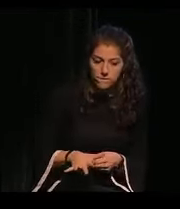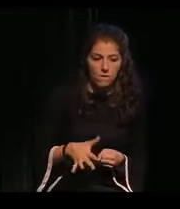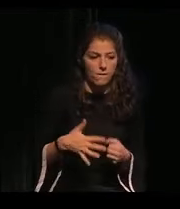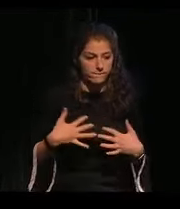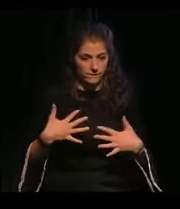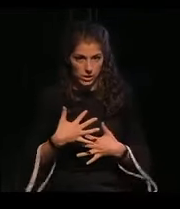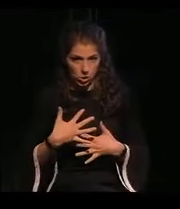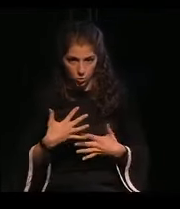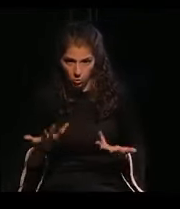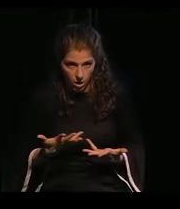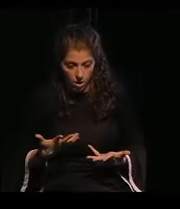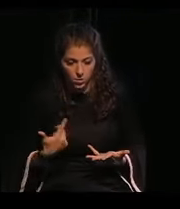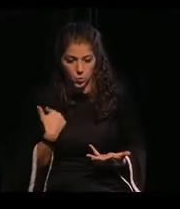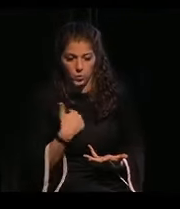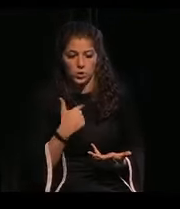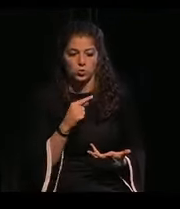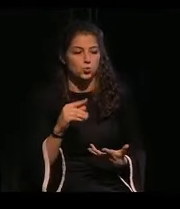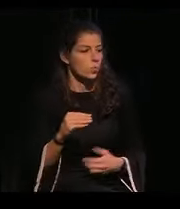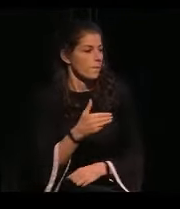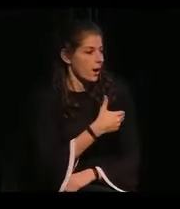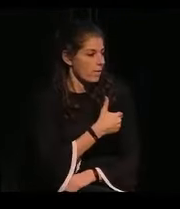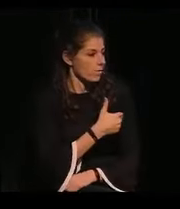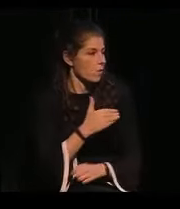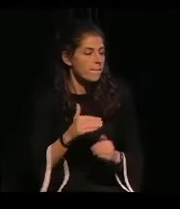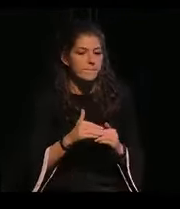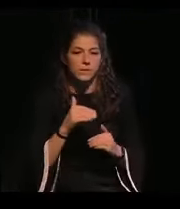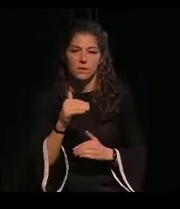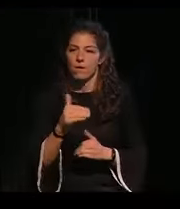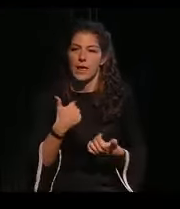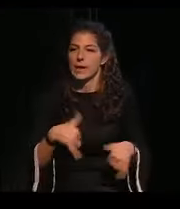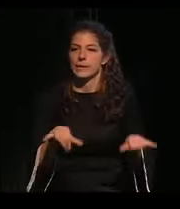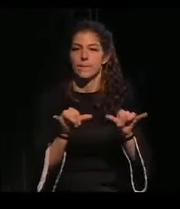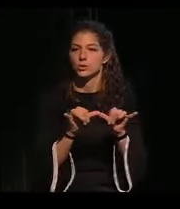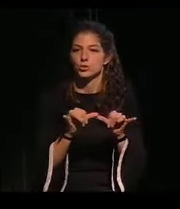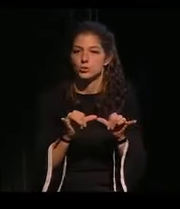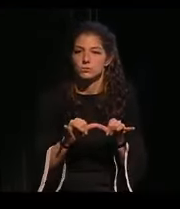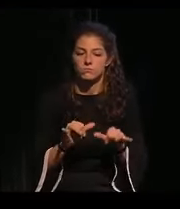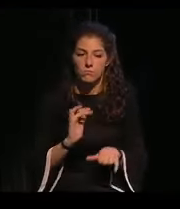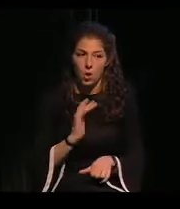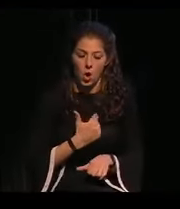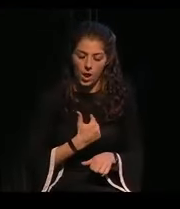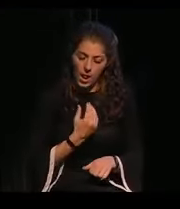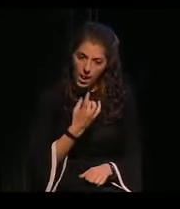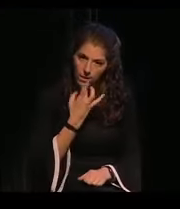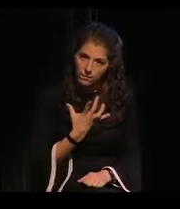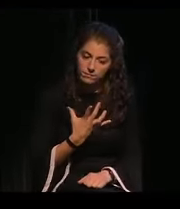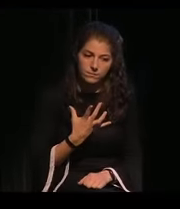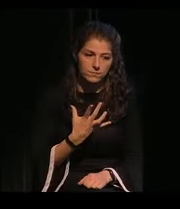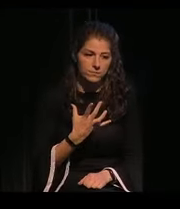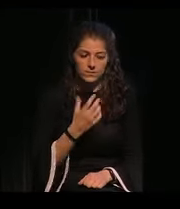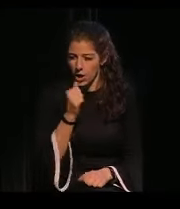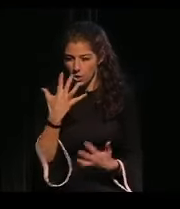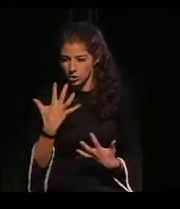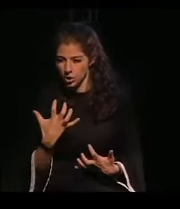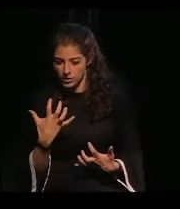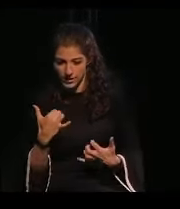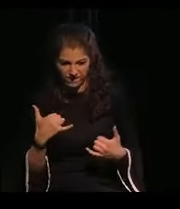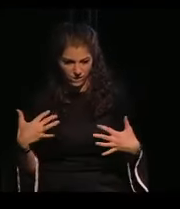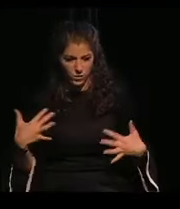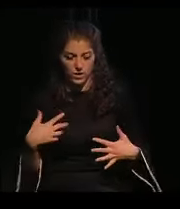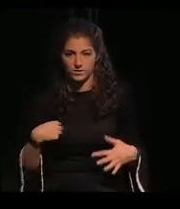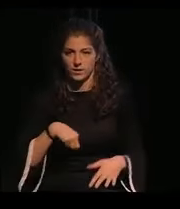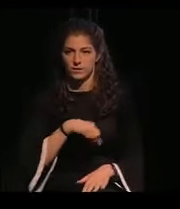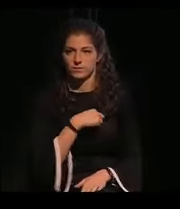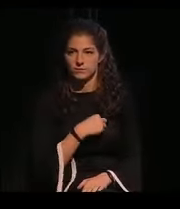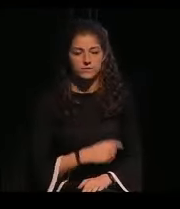deepest fear is that we're too powerful beyond measure. It is our light, not our darkness, that frightens